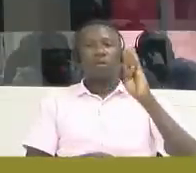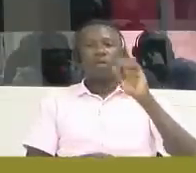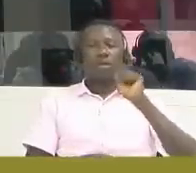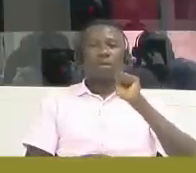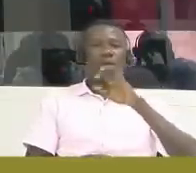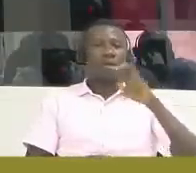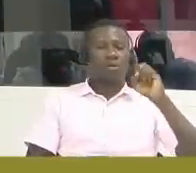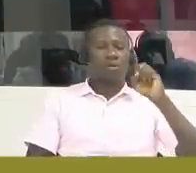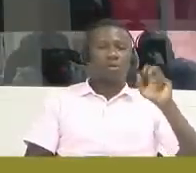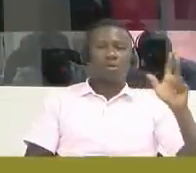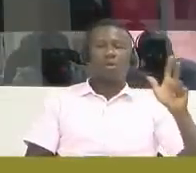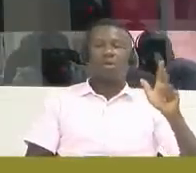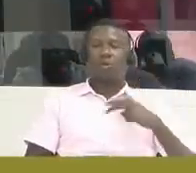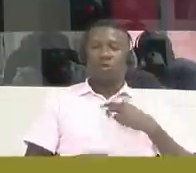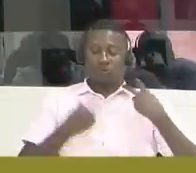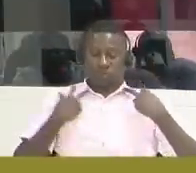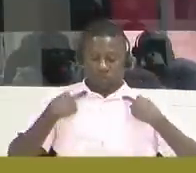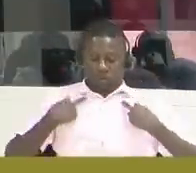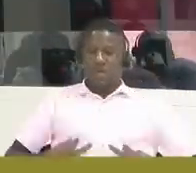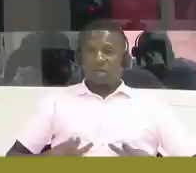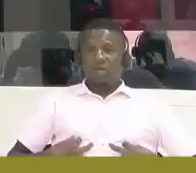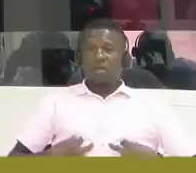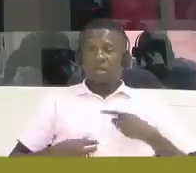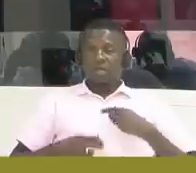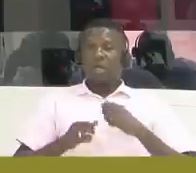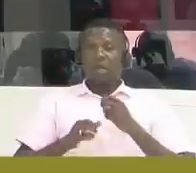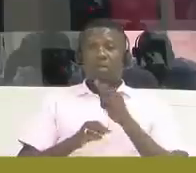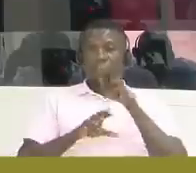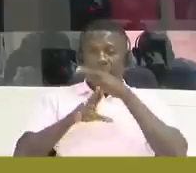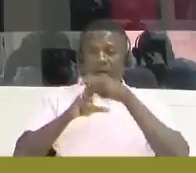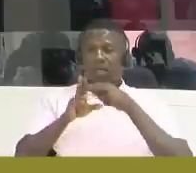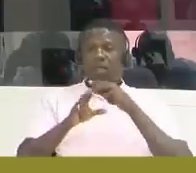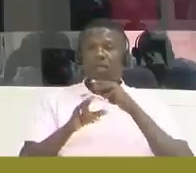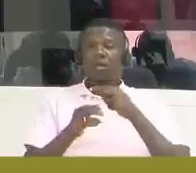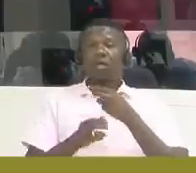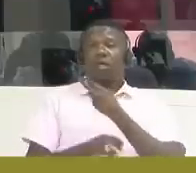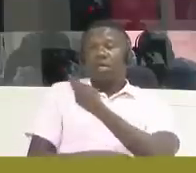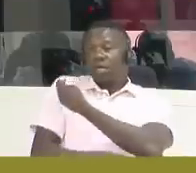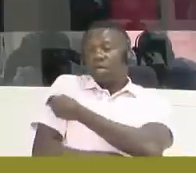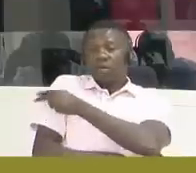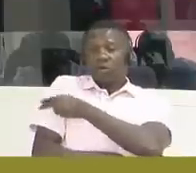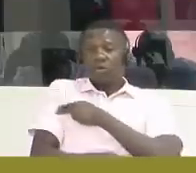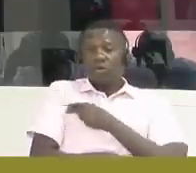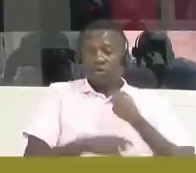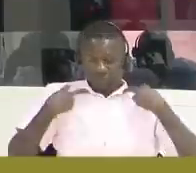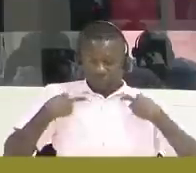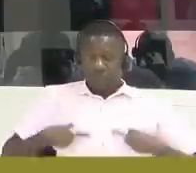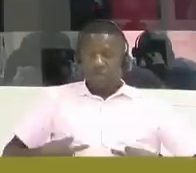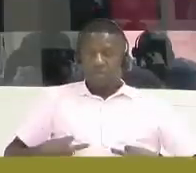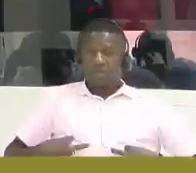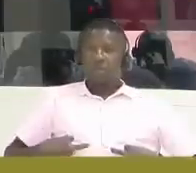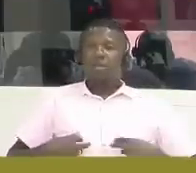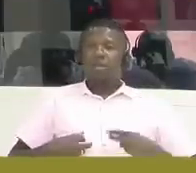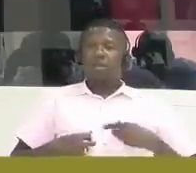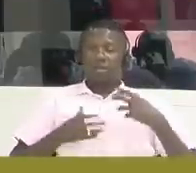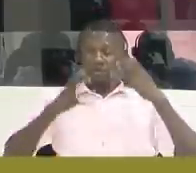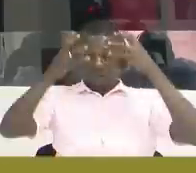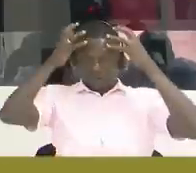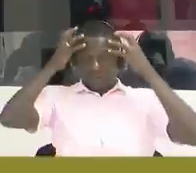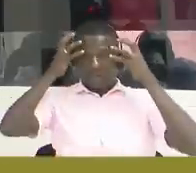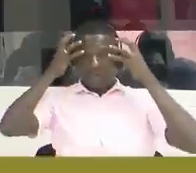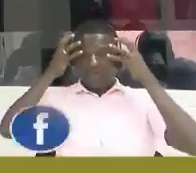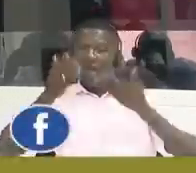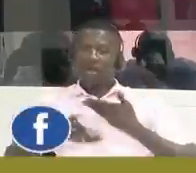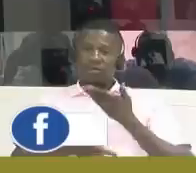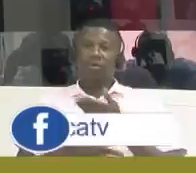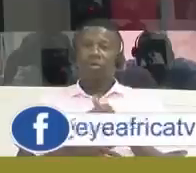clearly marked protective Red Cross emblem, that is a Red Cross bib and helmet,